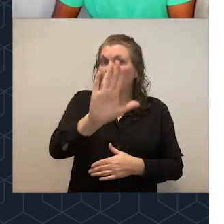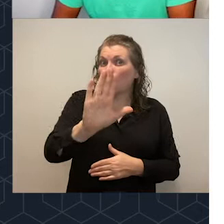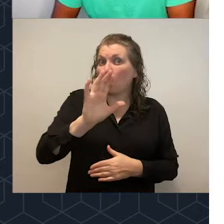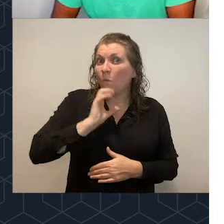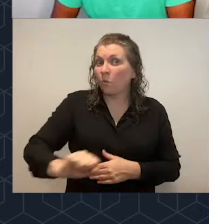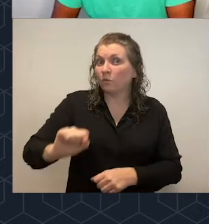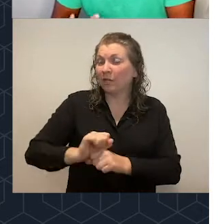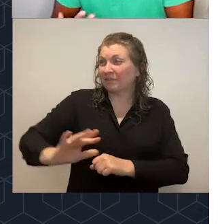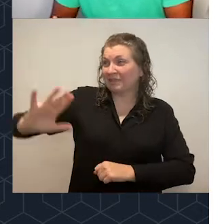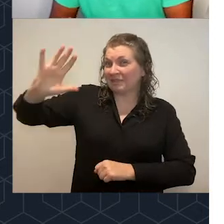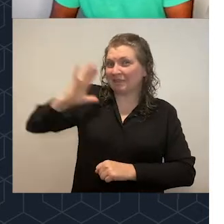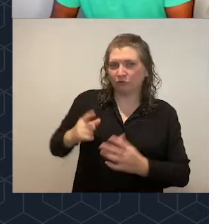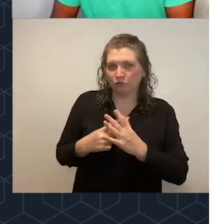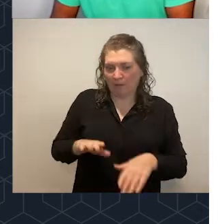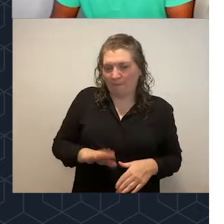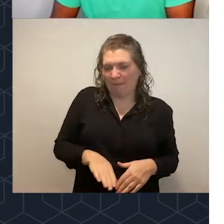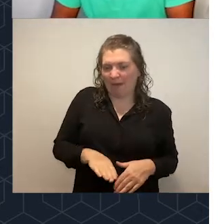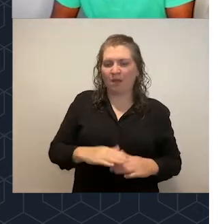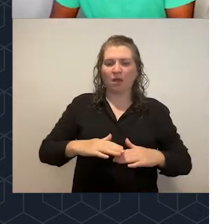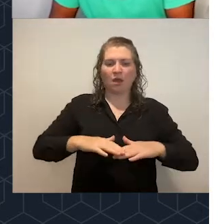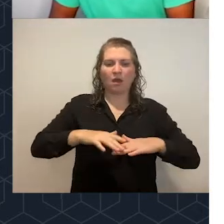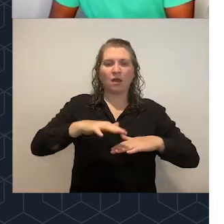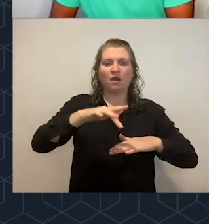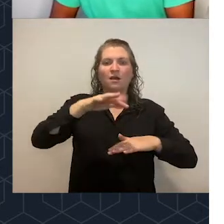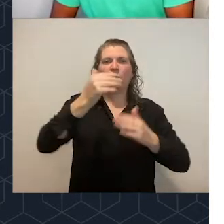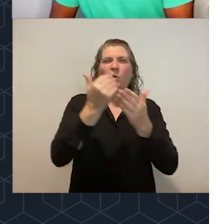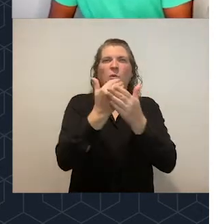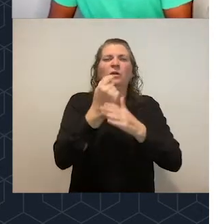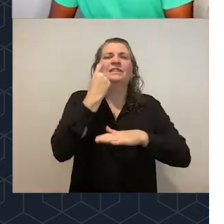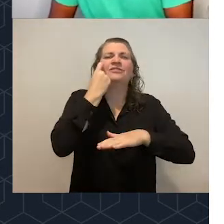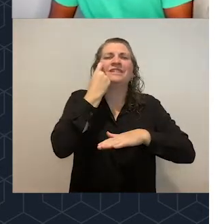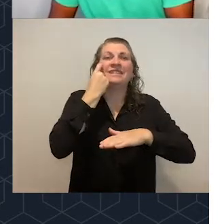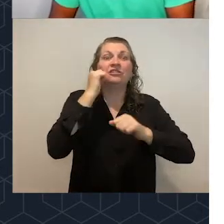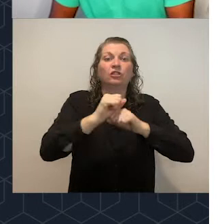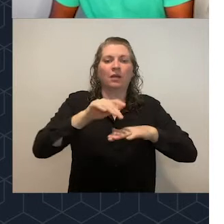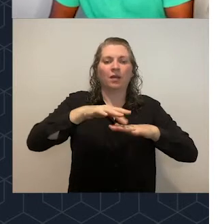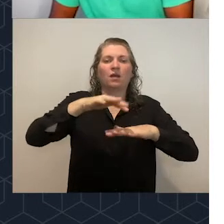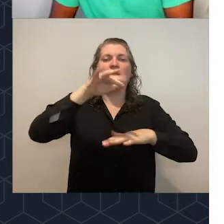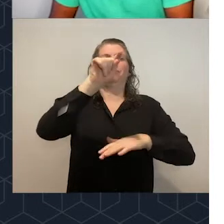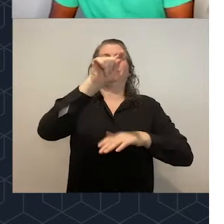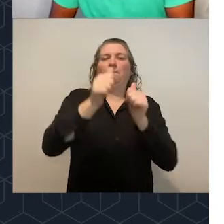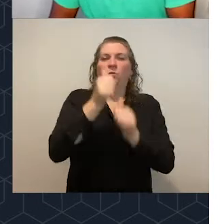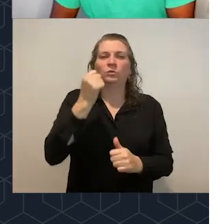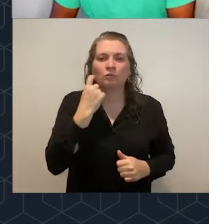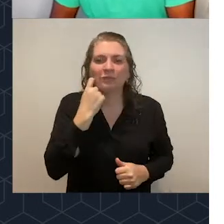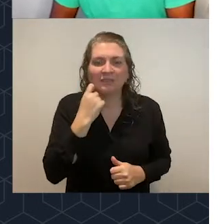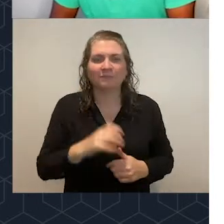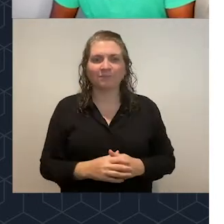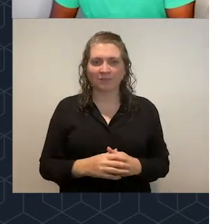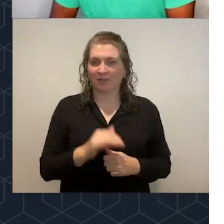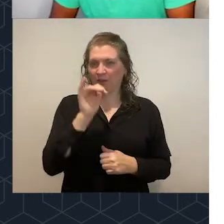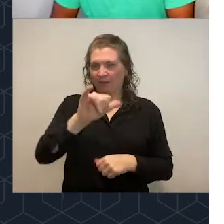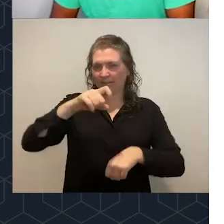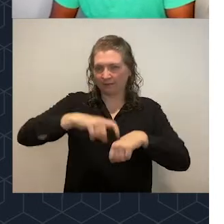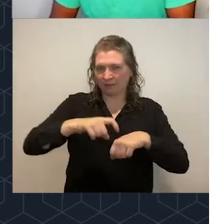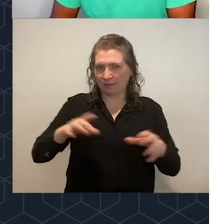work experience in reverse chronological order, starting with the most recent position at the top. And then for the functional